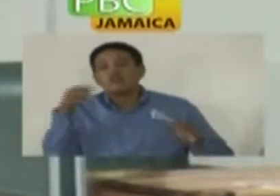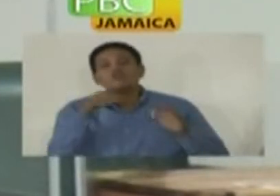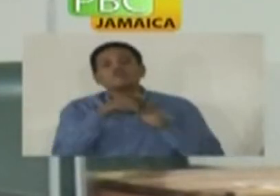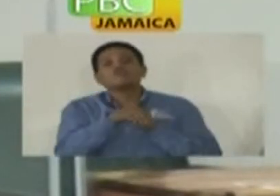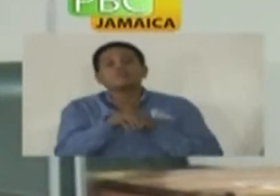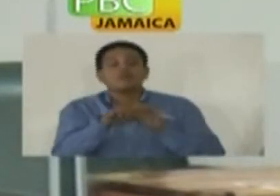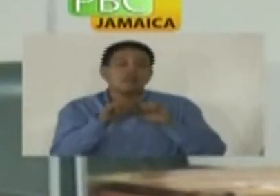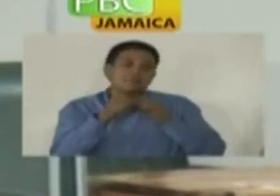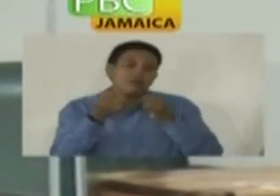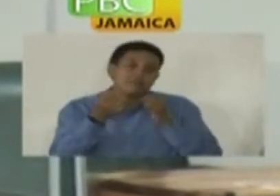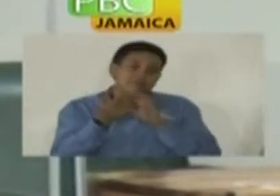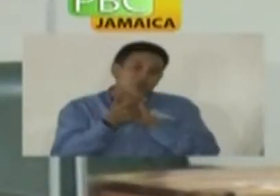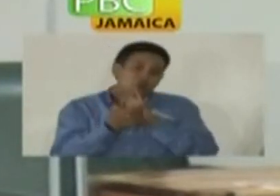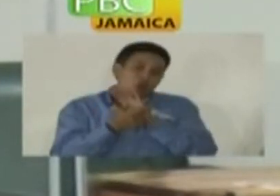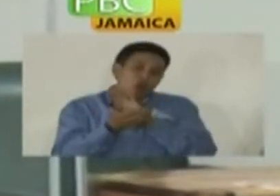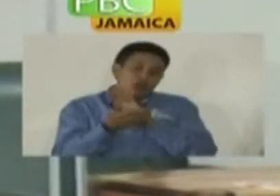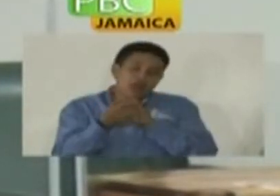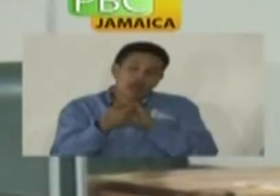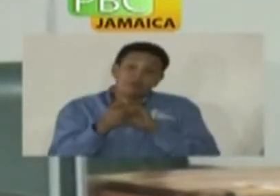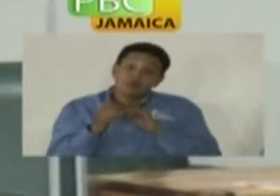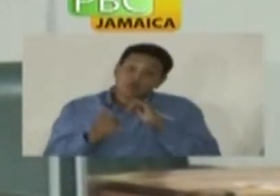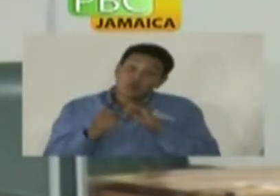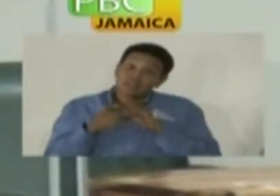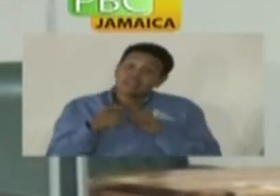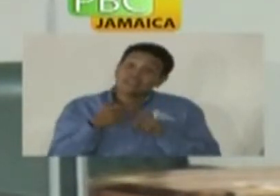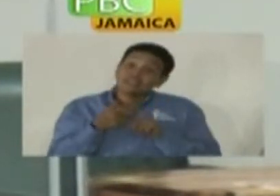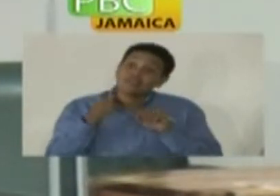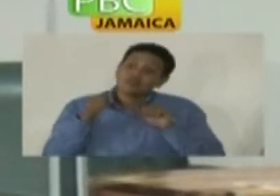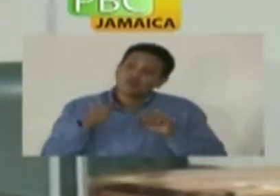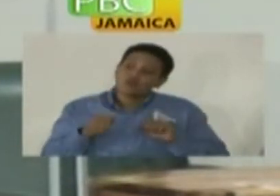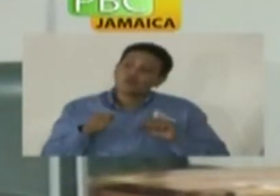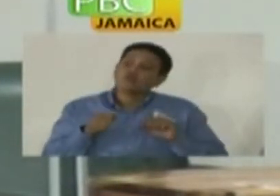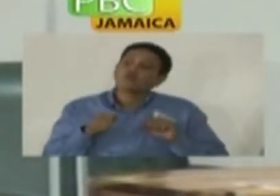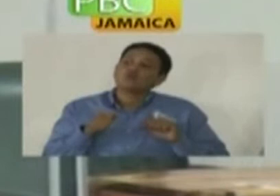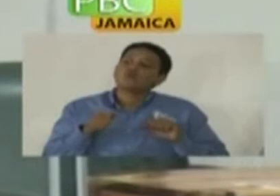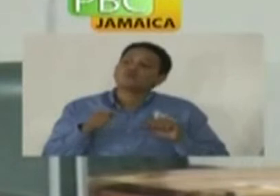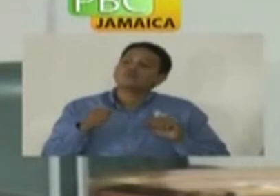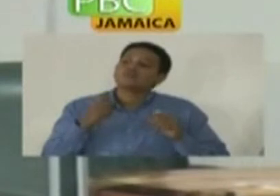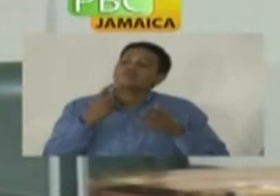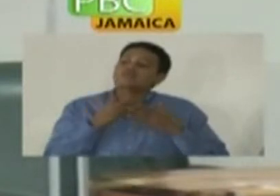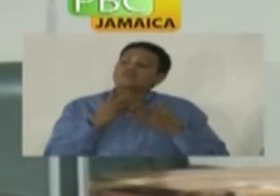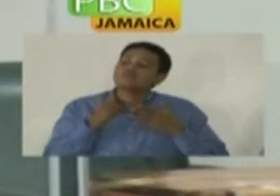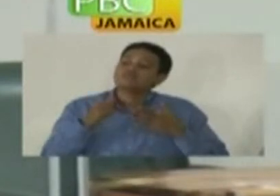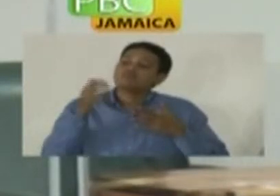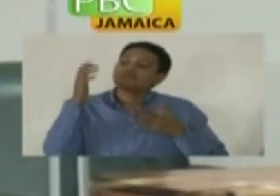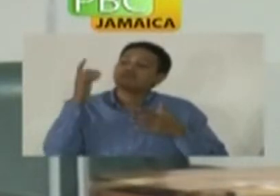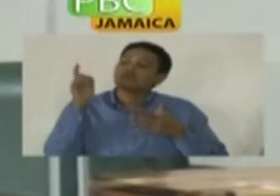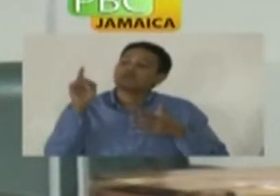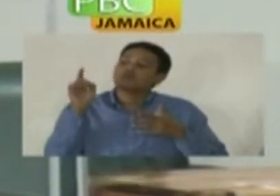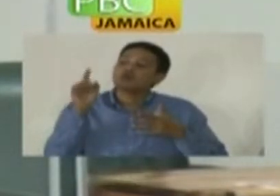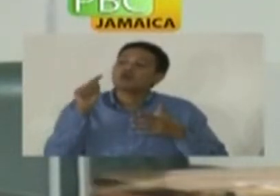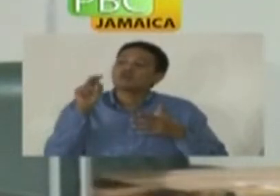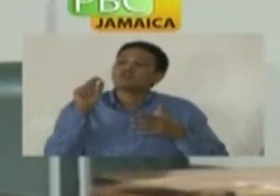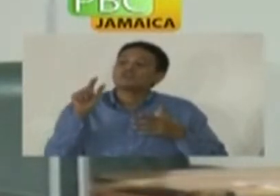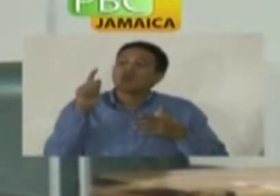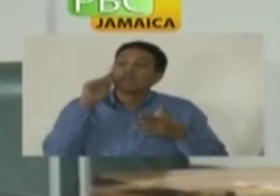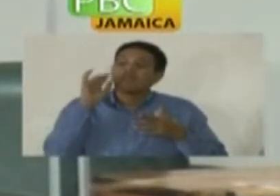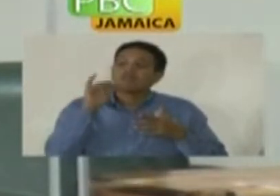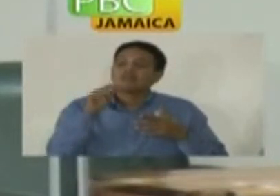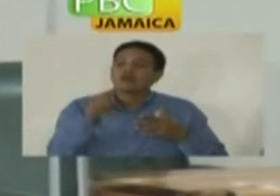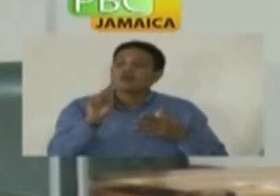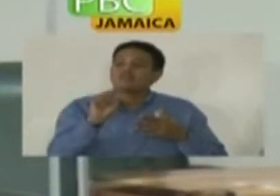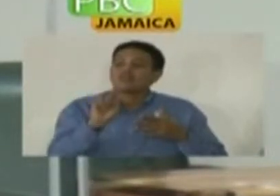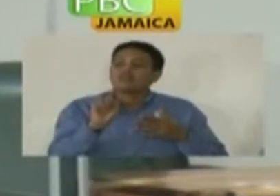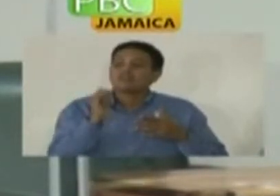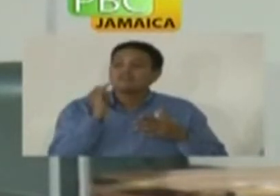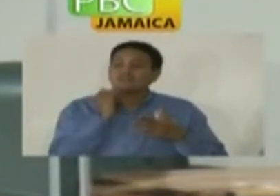criminal offense of which he could have been convicted at the trial for that offense. And